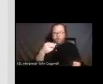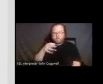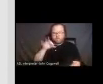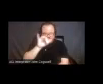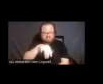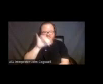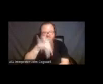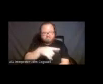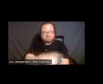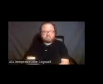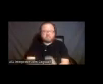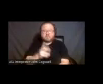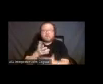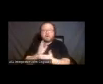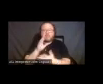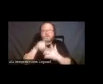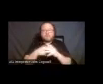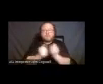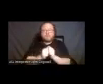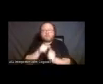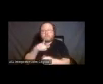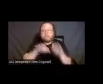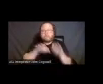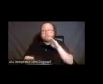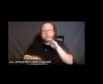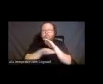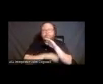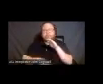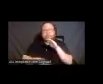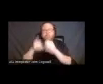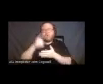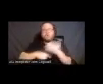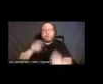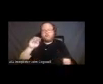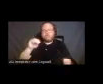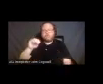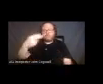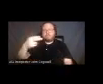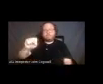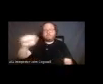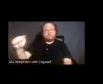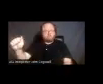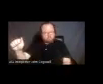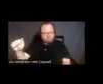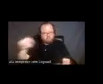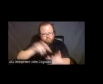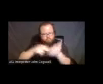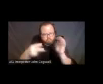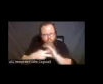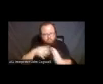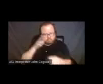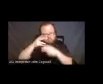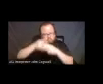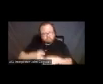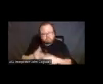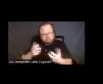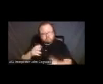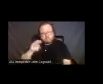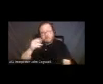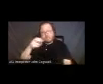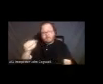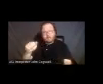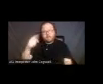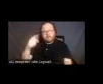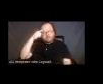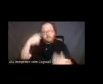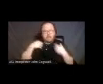ballot. So let's start with kind of just the basics. So what is the Mental Health Services Act, or you're going to hear me call it